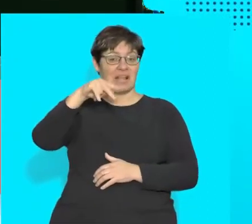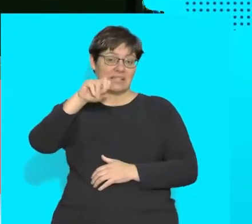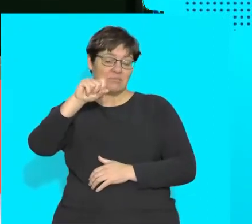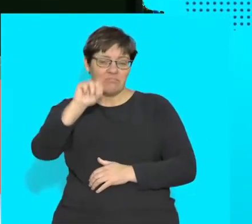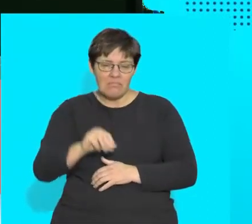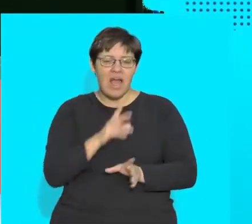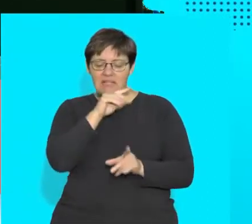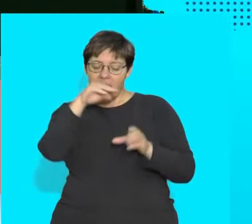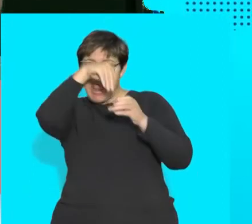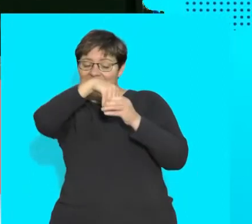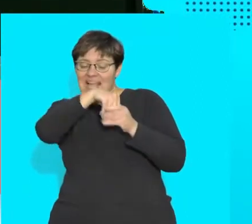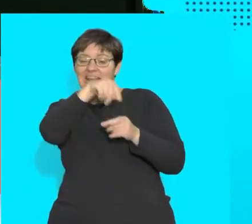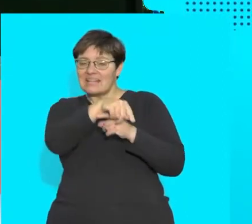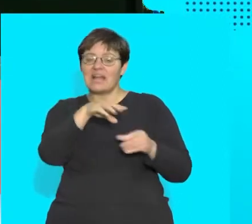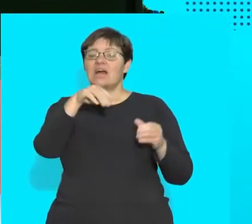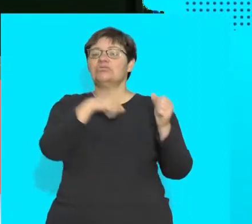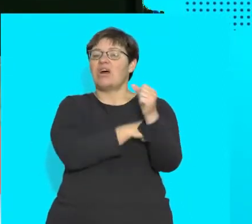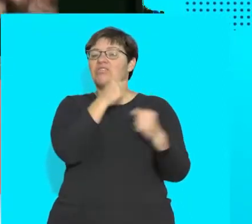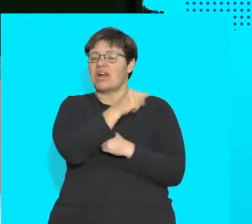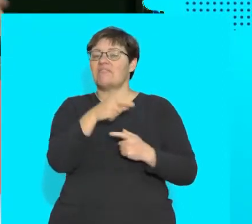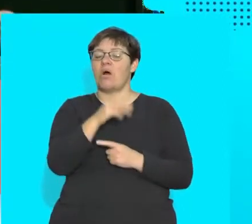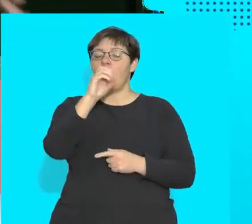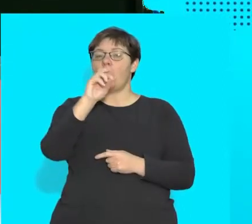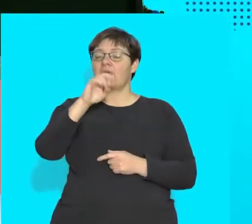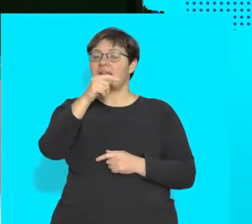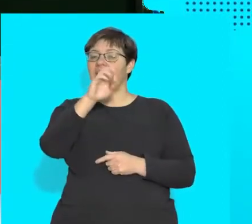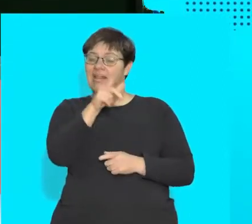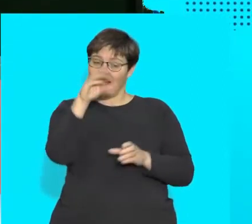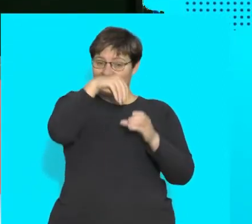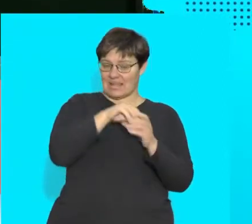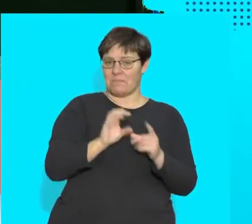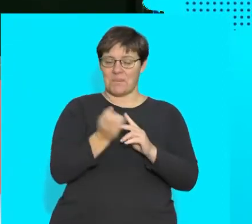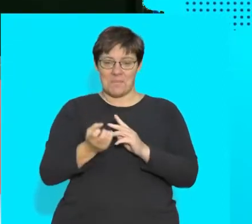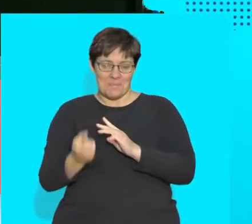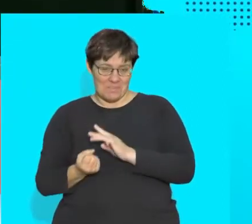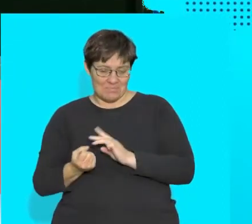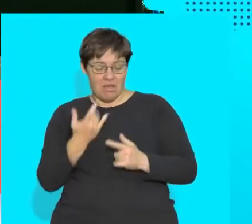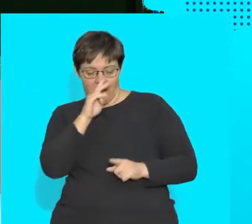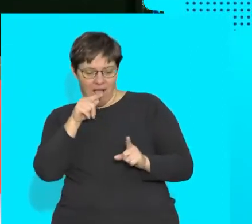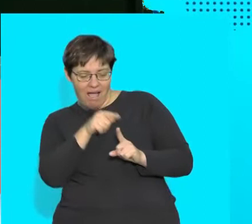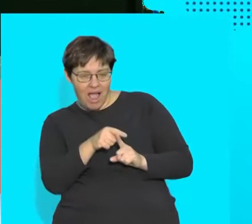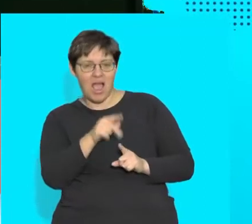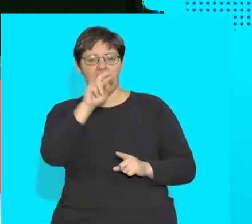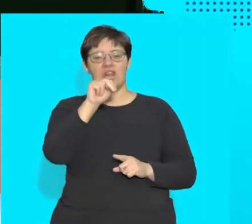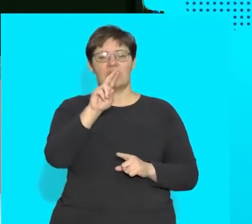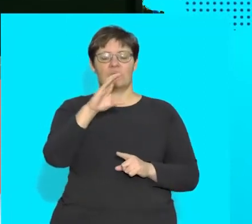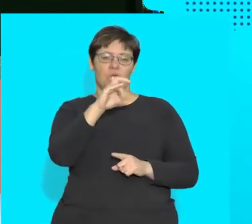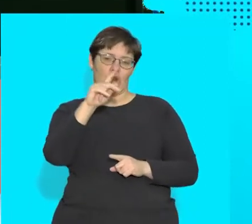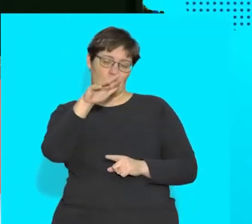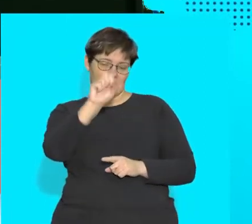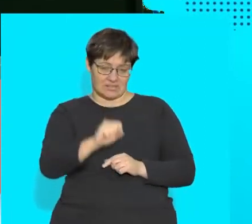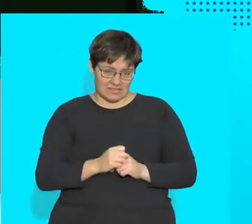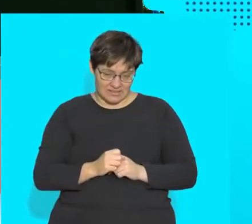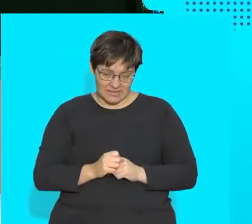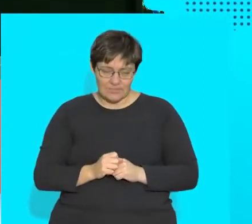jelly, right? And we're going to find these structures called organelles inside the cell. And that's what we're busy looking at. The